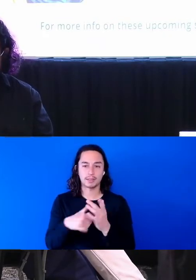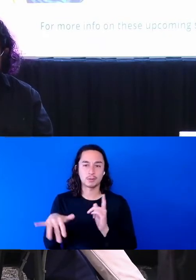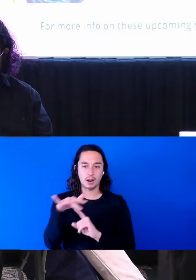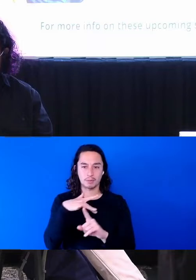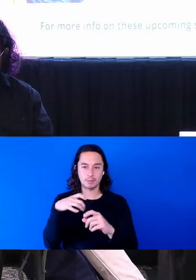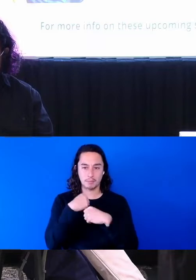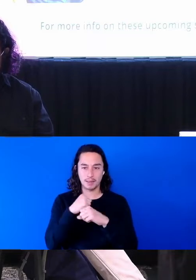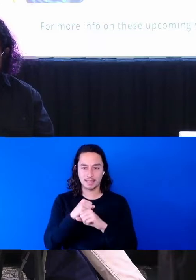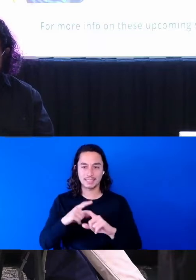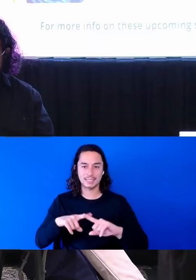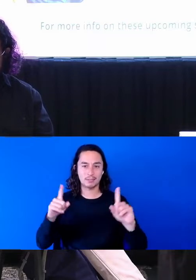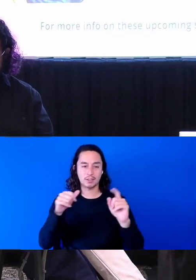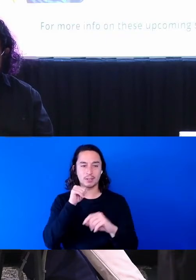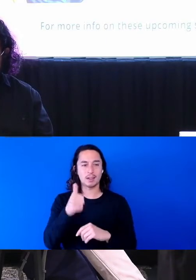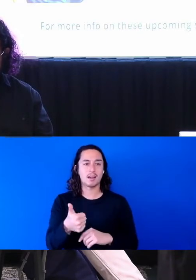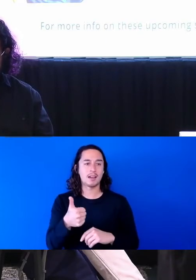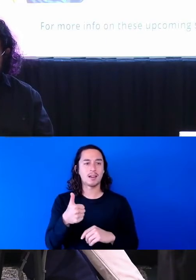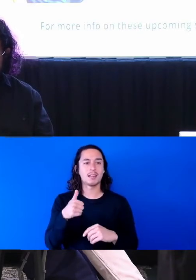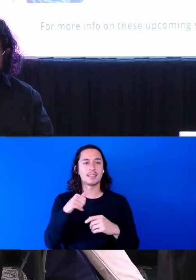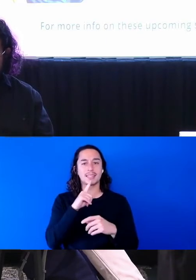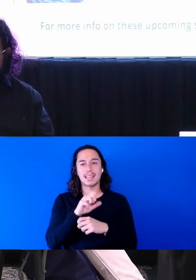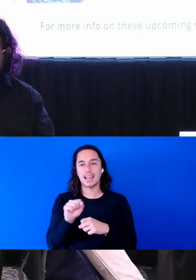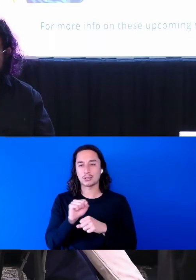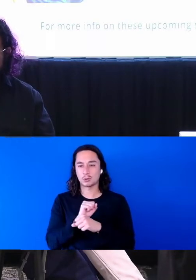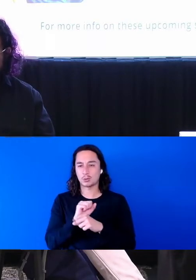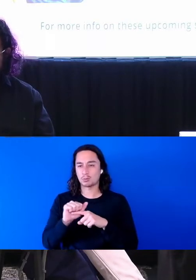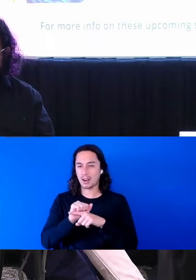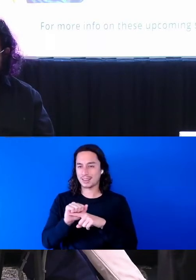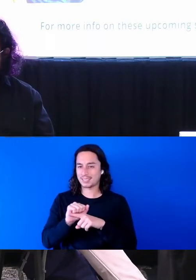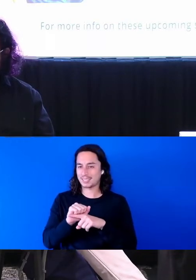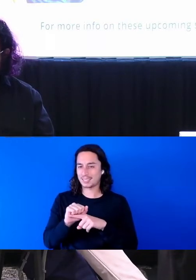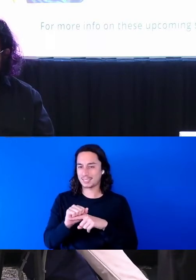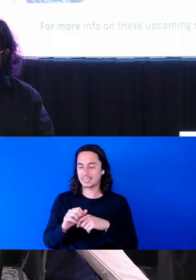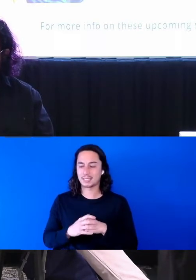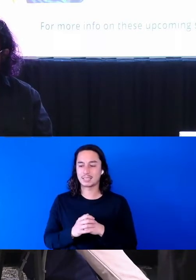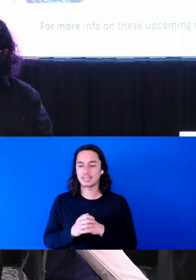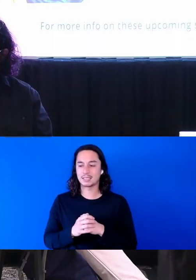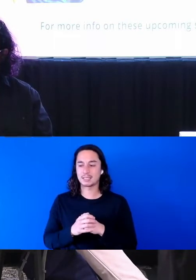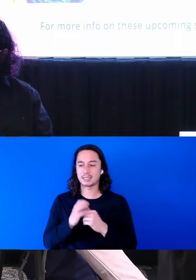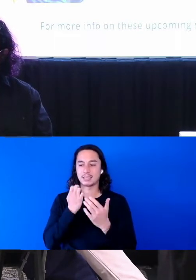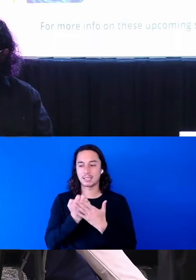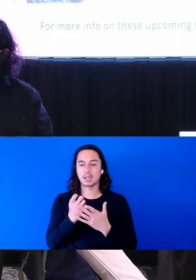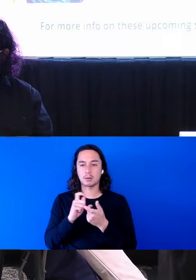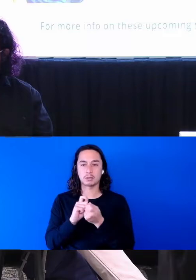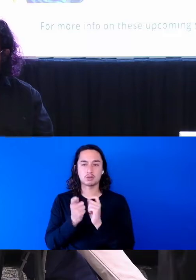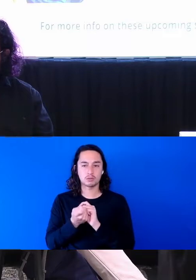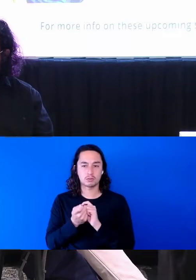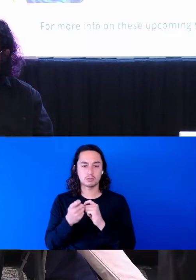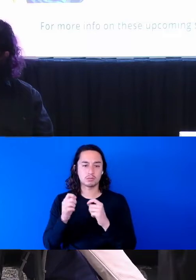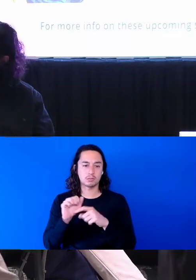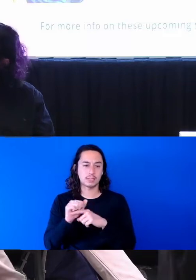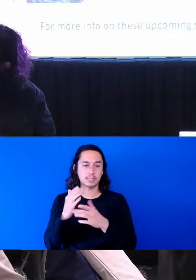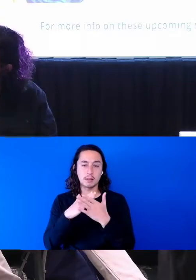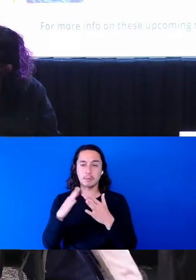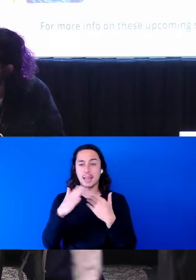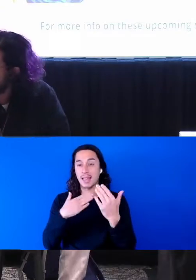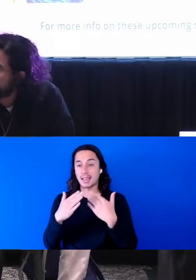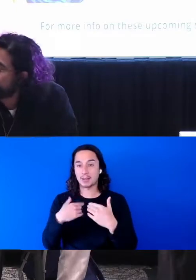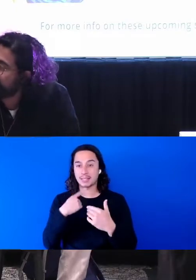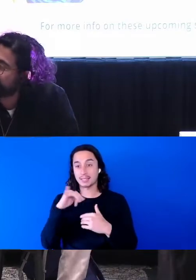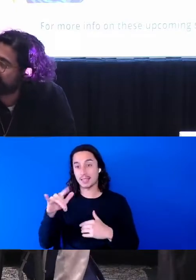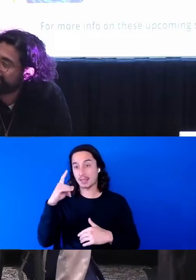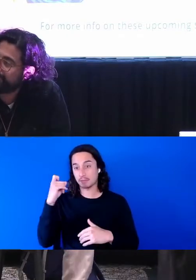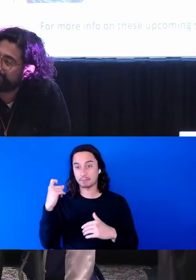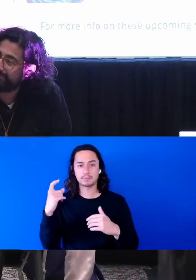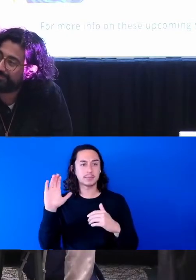and not necessarily like the actual practice, or the economies of shape the practice on. Anyway, I say that to say, it seems to me that they're